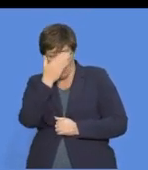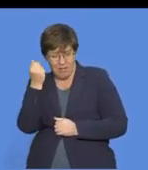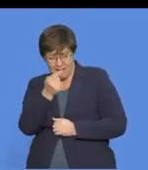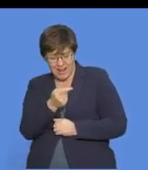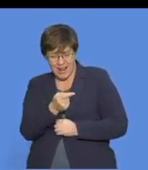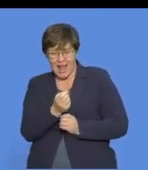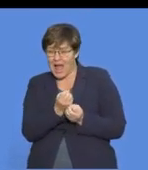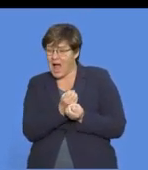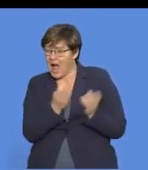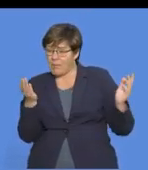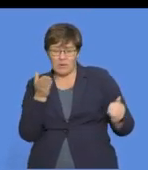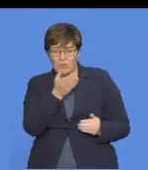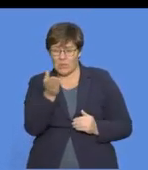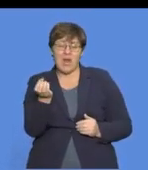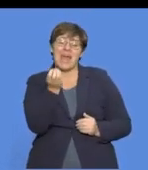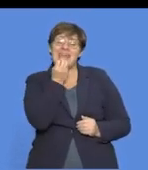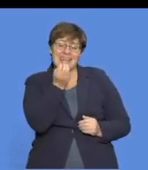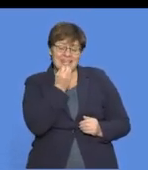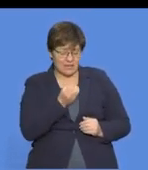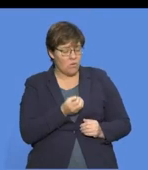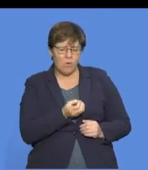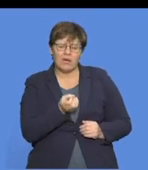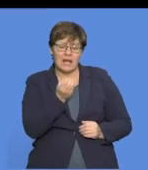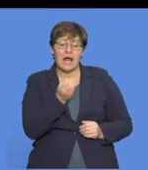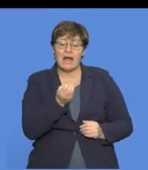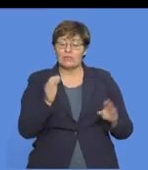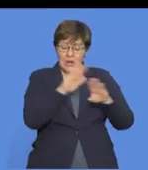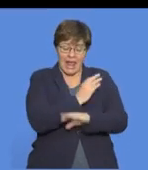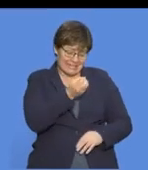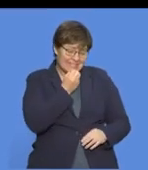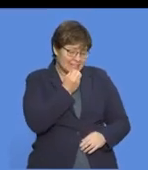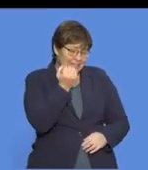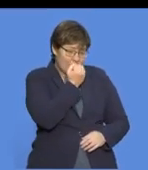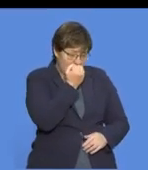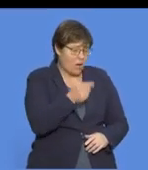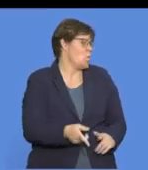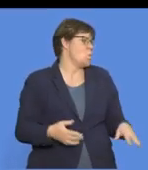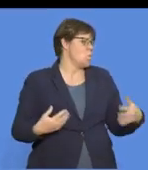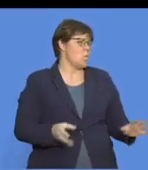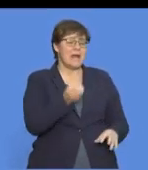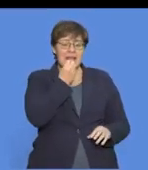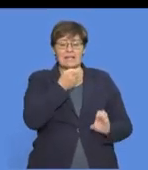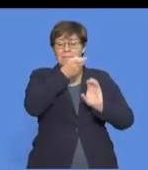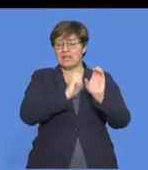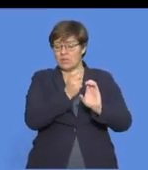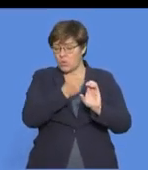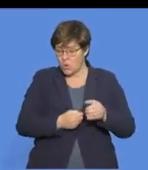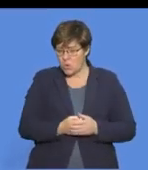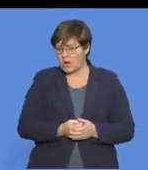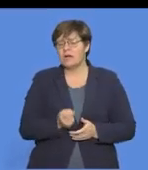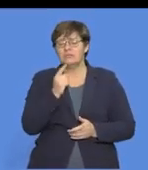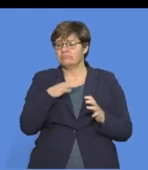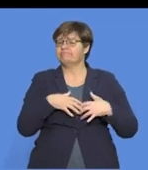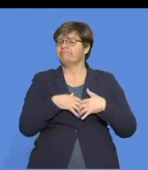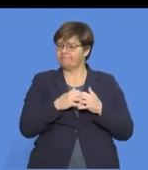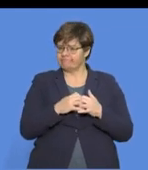cells you eat when you eat your supper. Because when you eat a potato, potato is made of